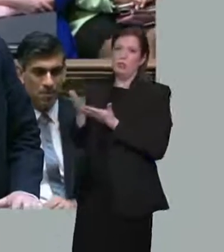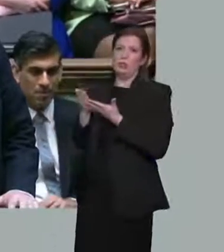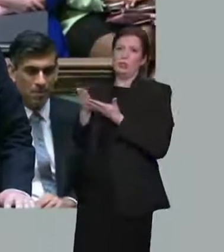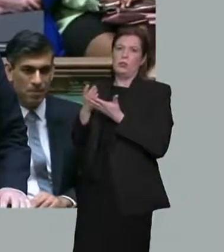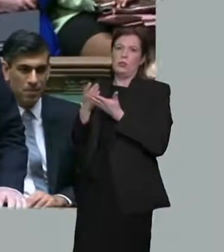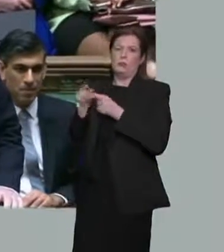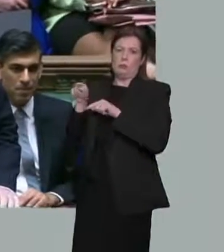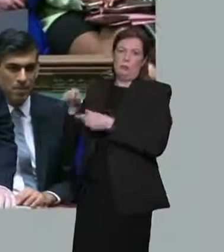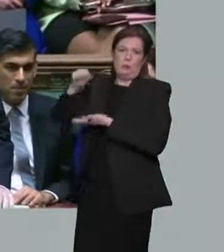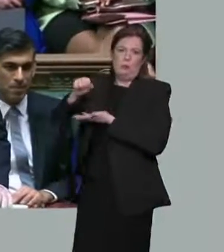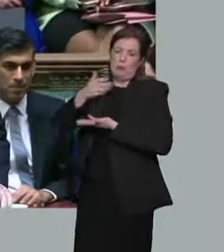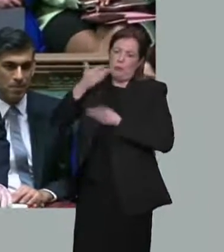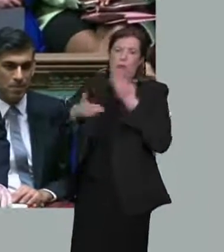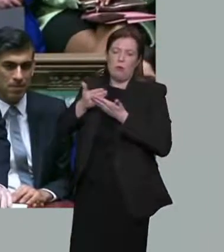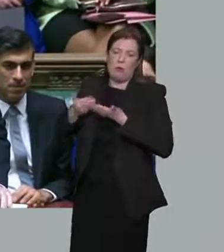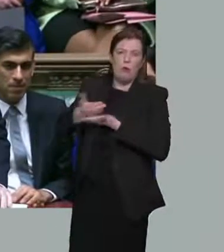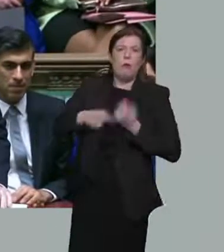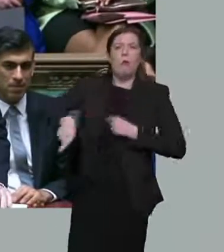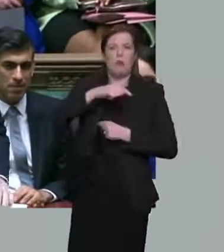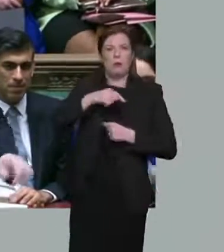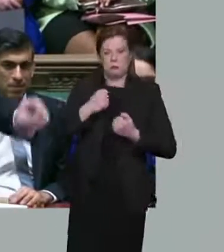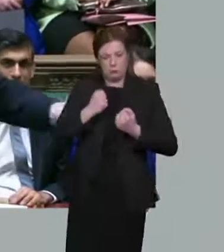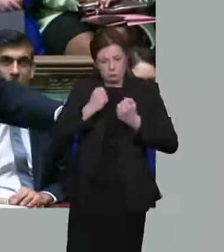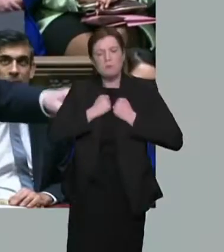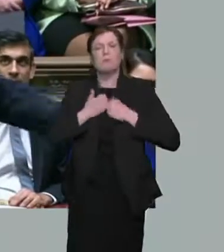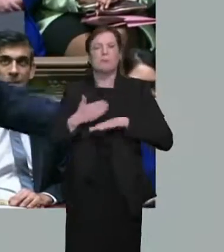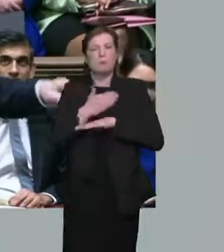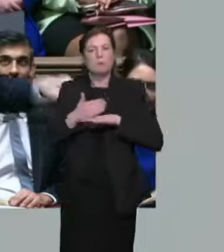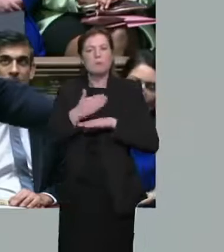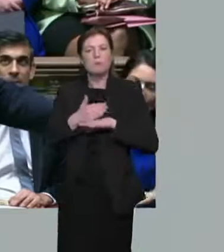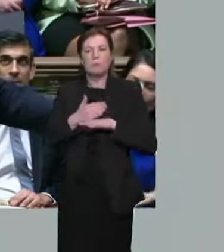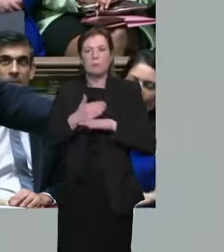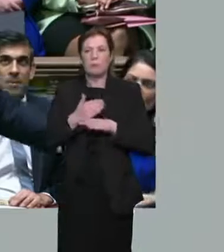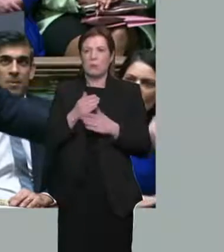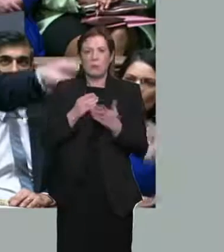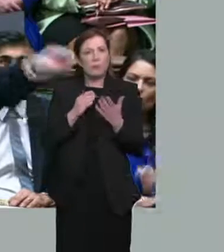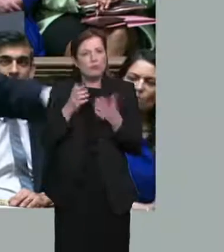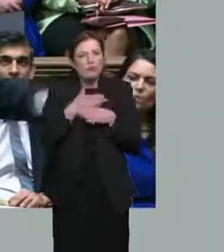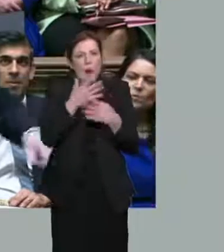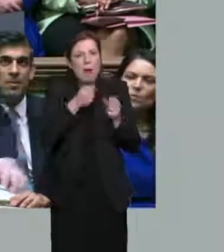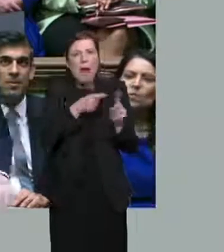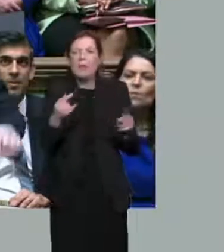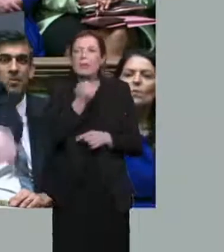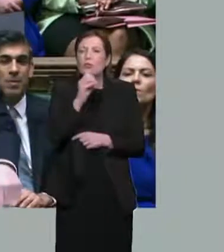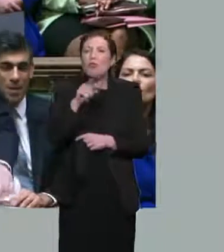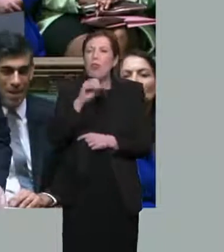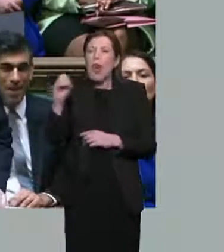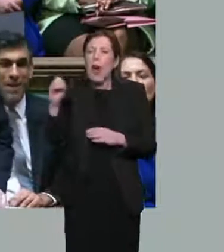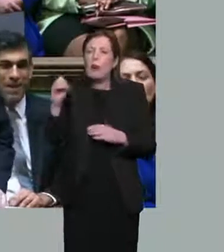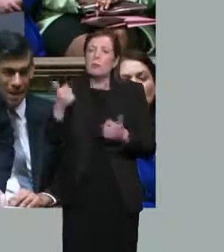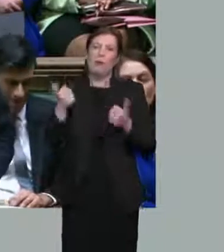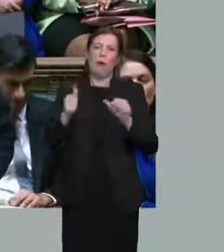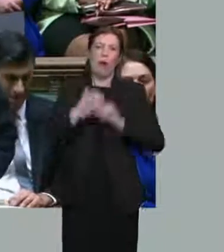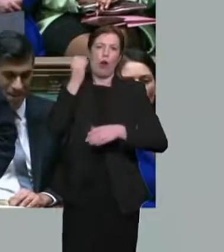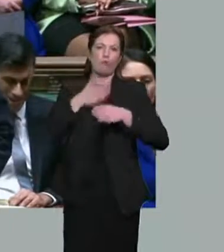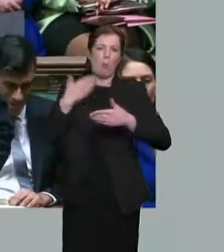friend, which you'll be hearing about in a little bit more, Mr. Speaker, we have people in payroll employment, 600,000 more of them than